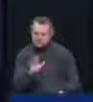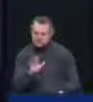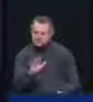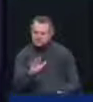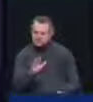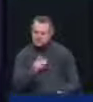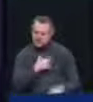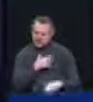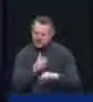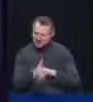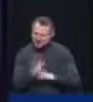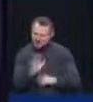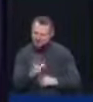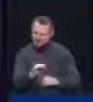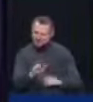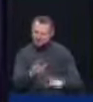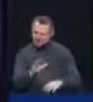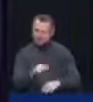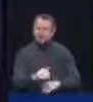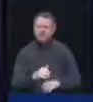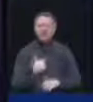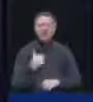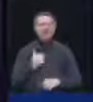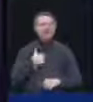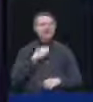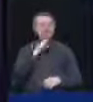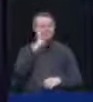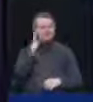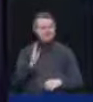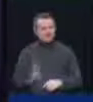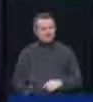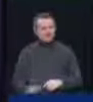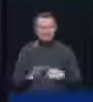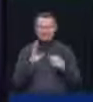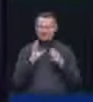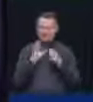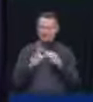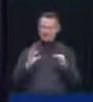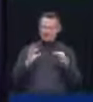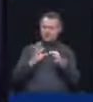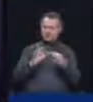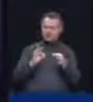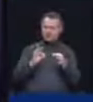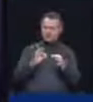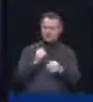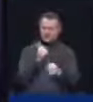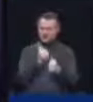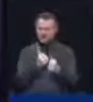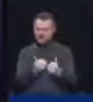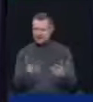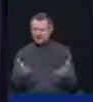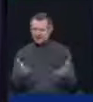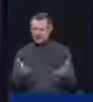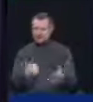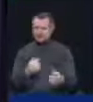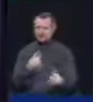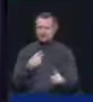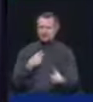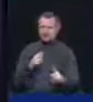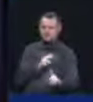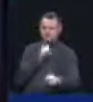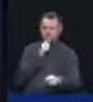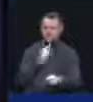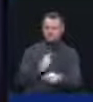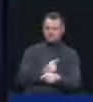obviously. I never said anything I believe is inappropriate. You can leave this press